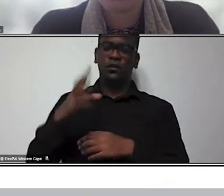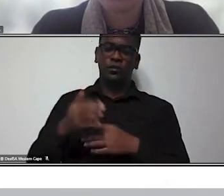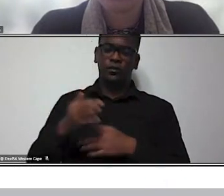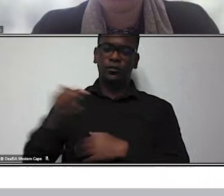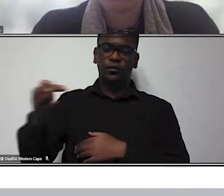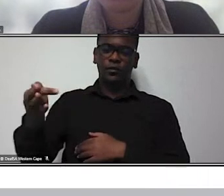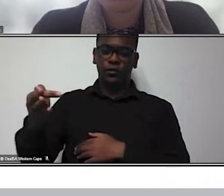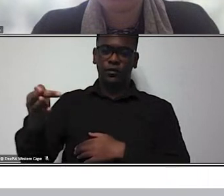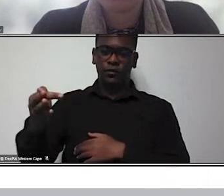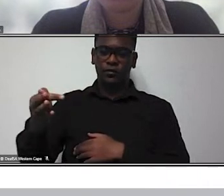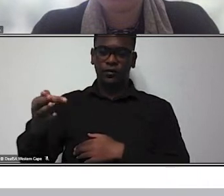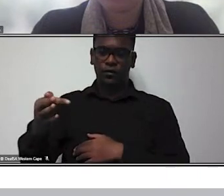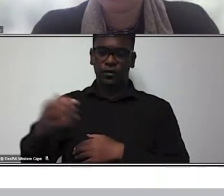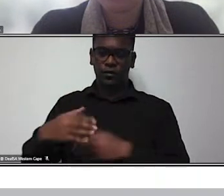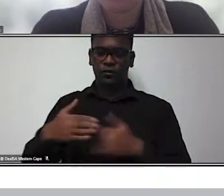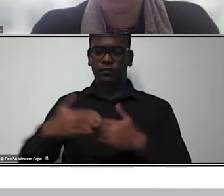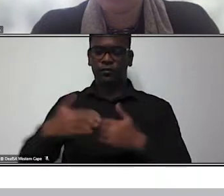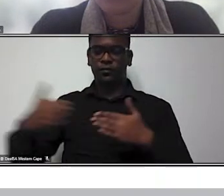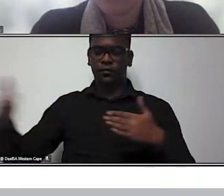extended and being built on.